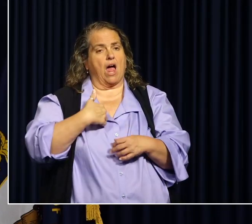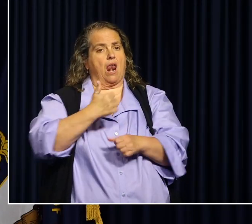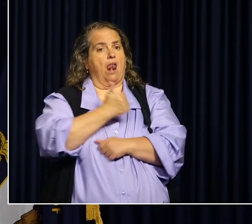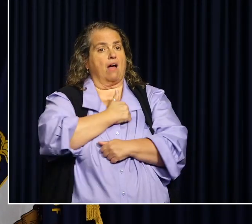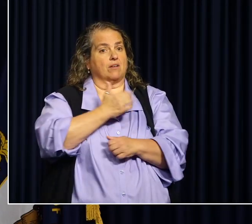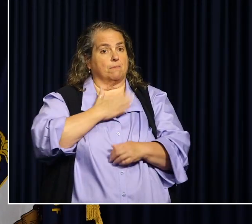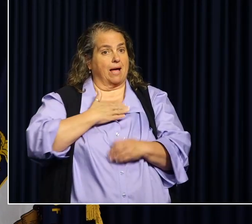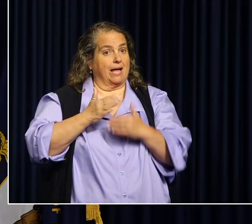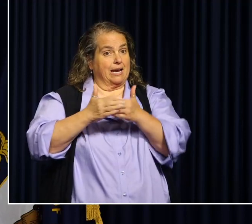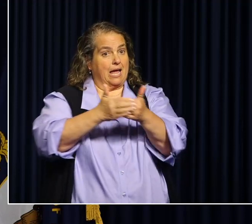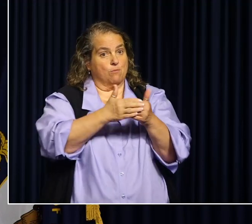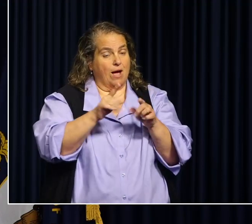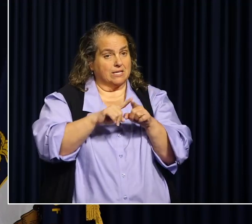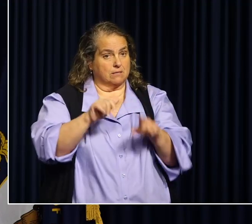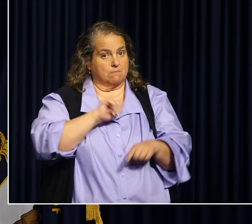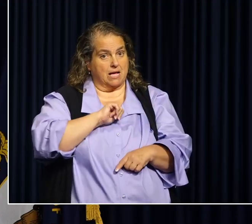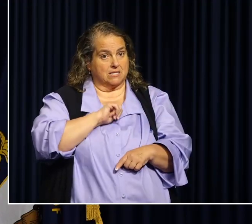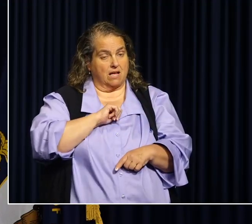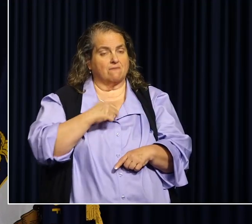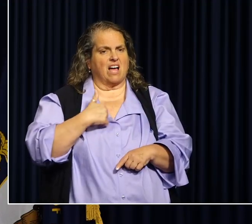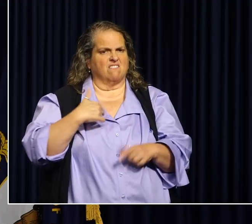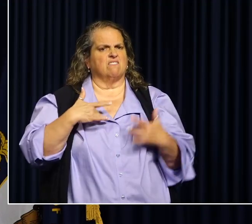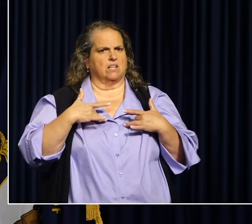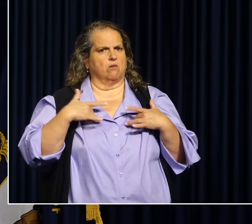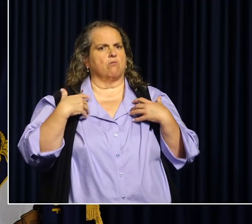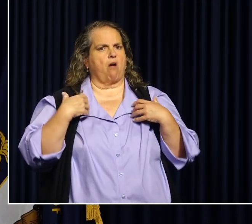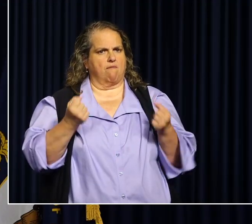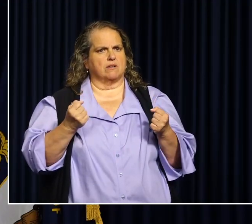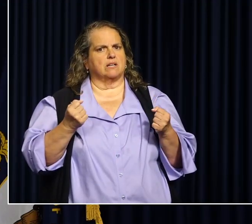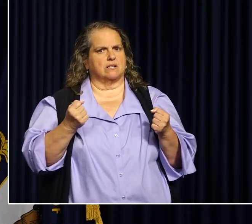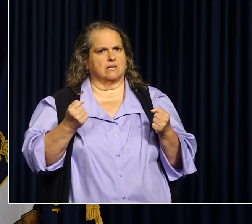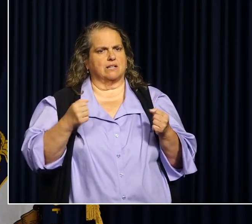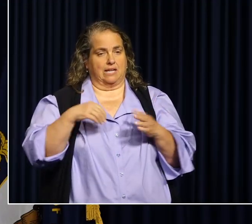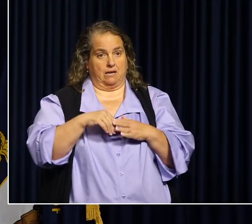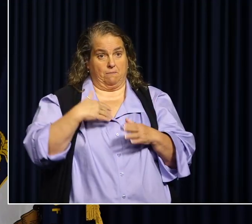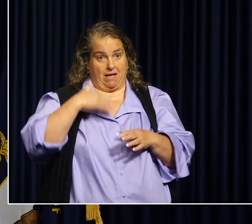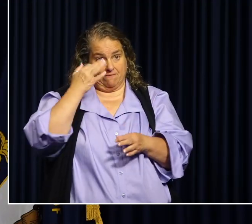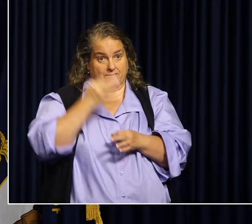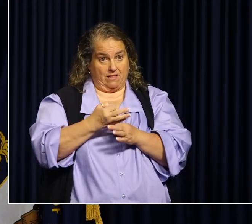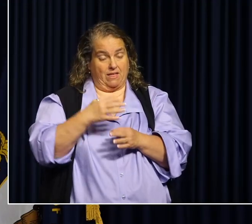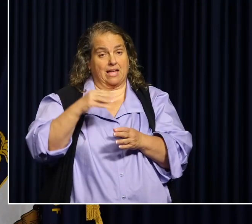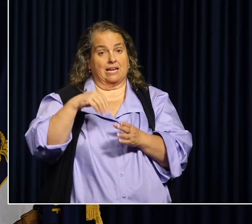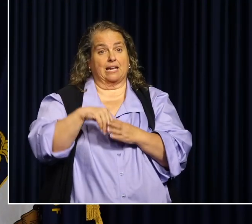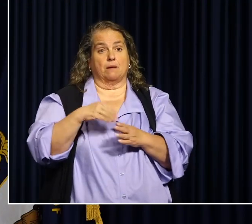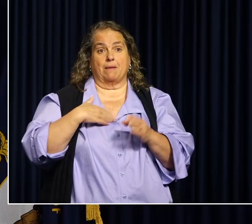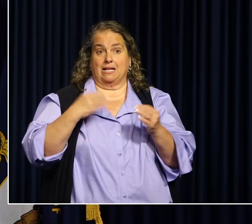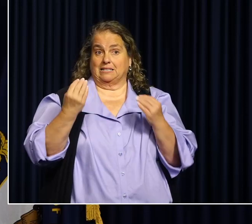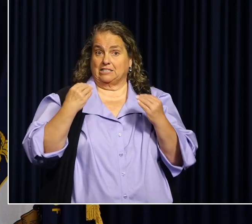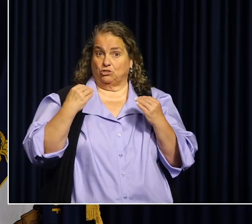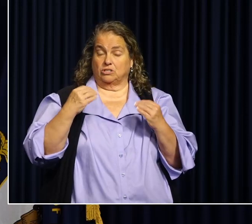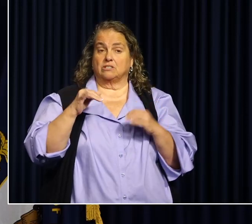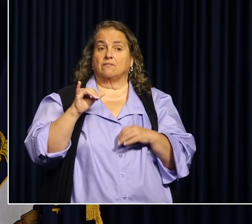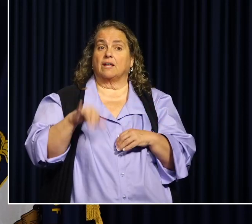as myself, and I feel confident that in my faith and in the teachings